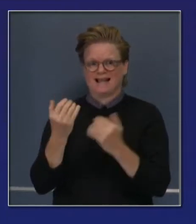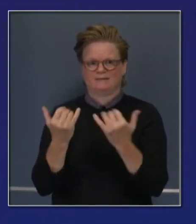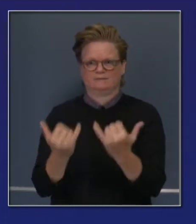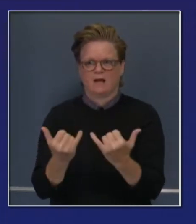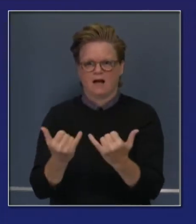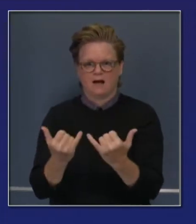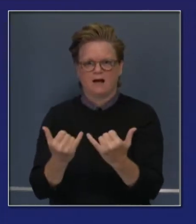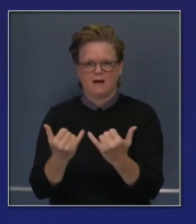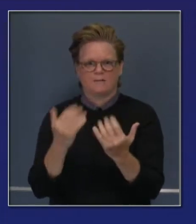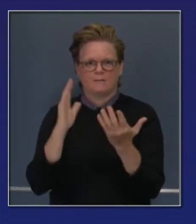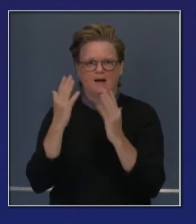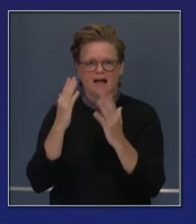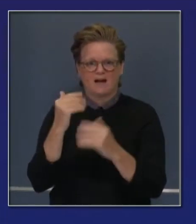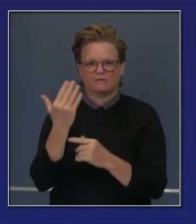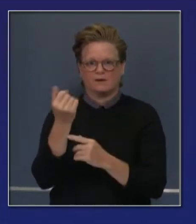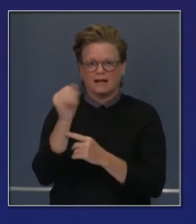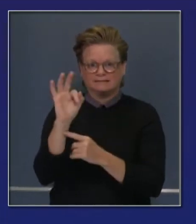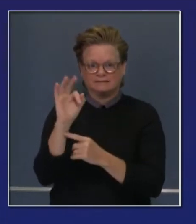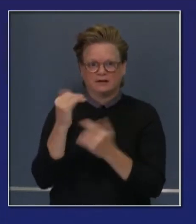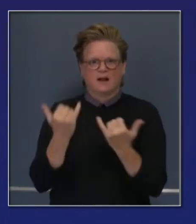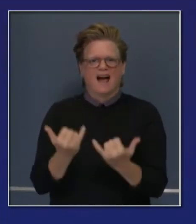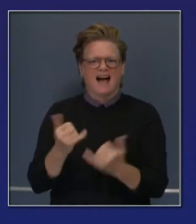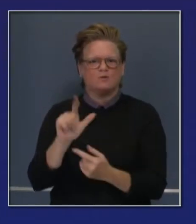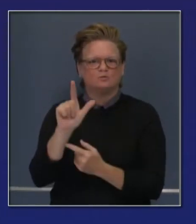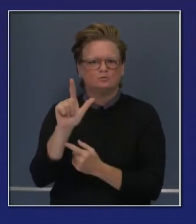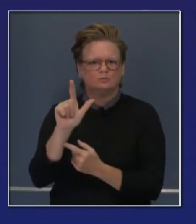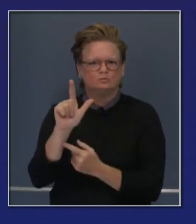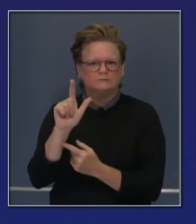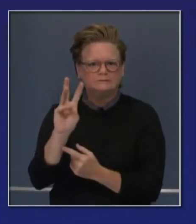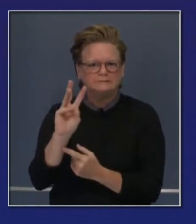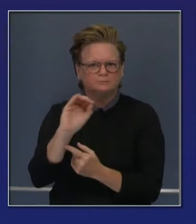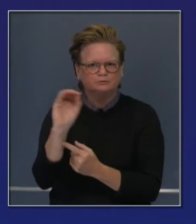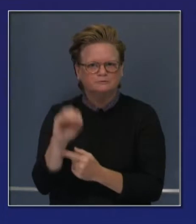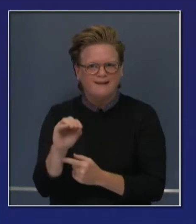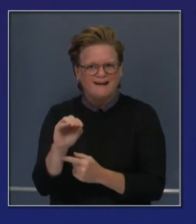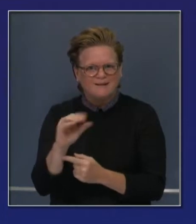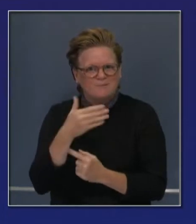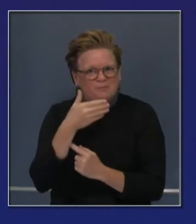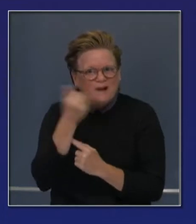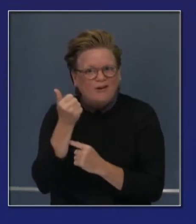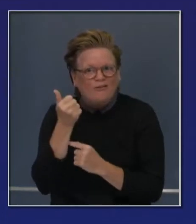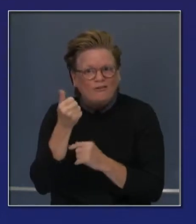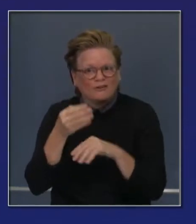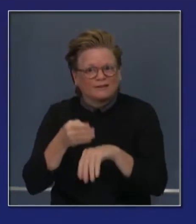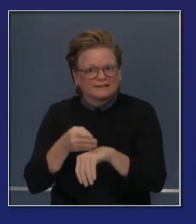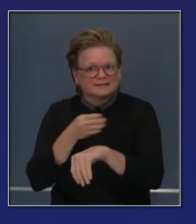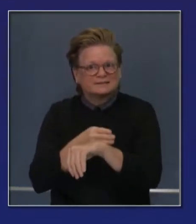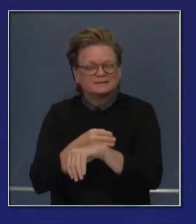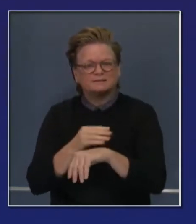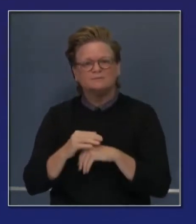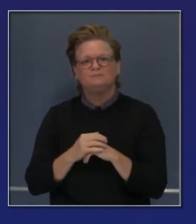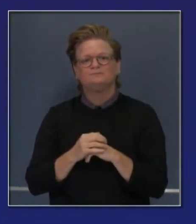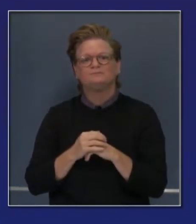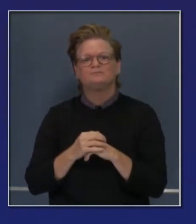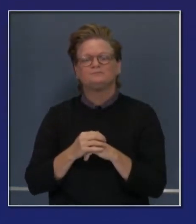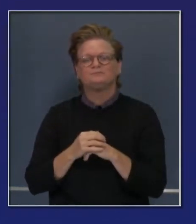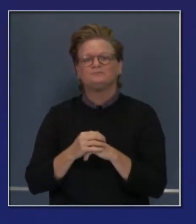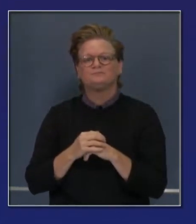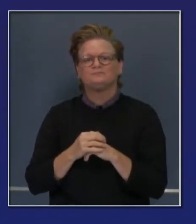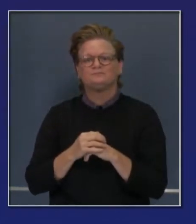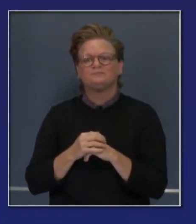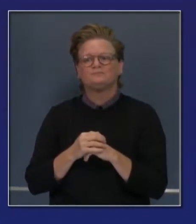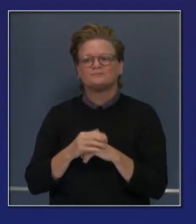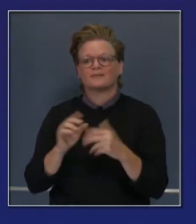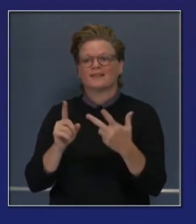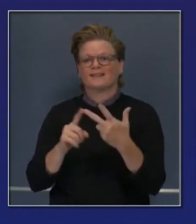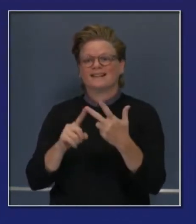contained. You can see a modest increase in the total number of acreage impacted by that complex of fires.